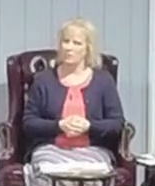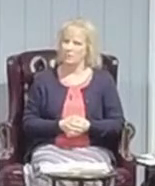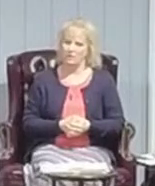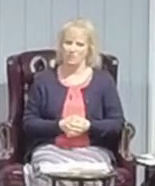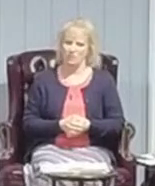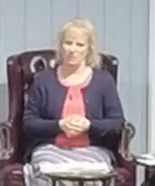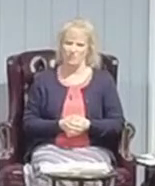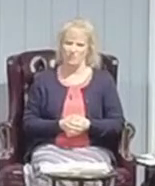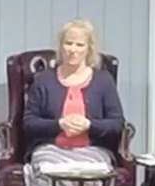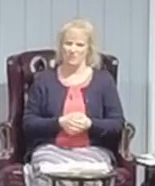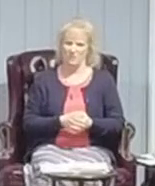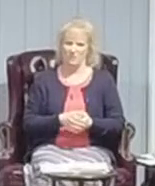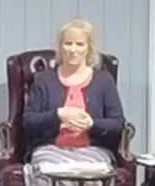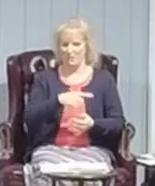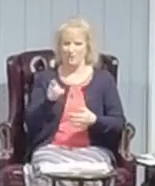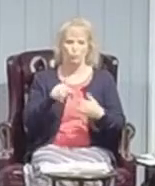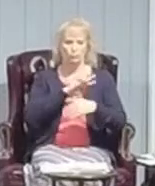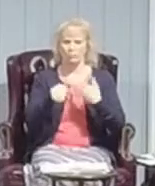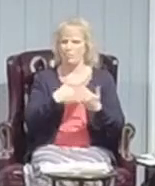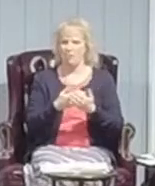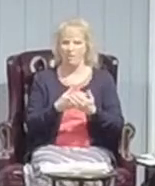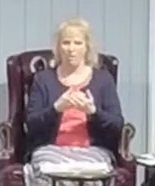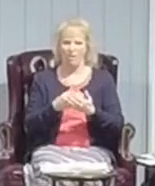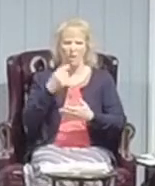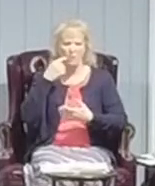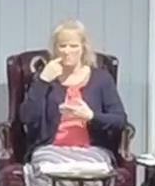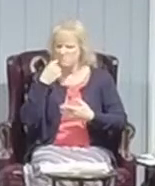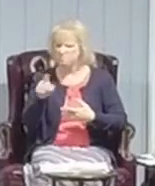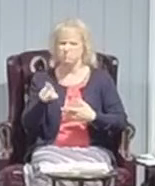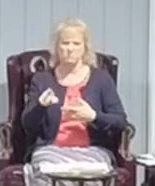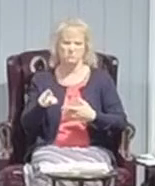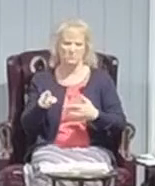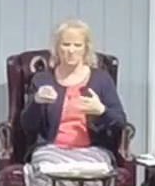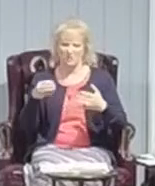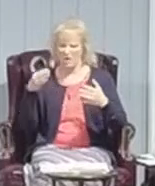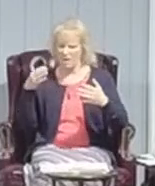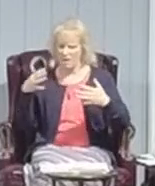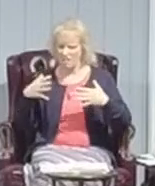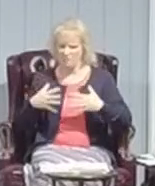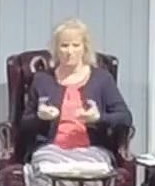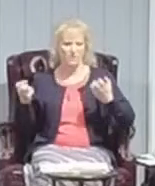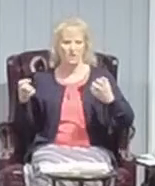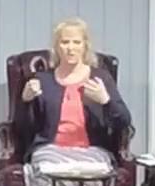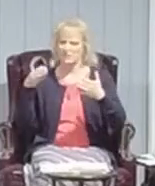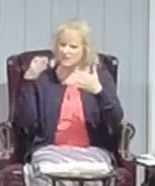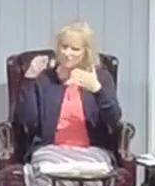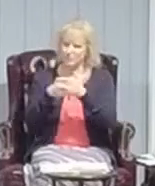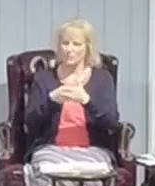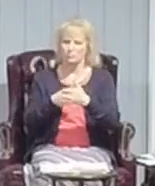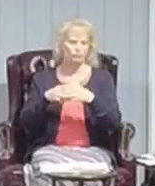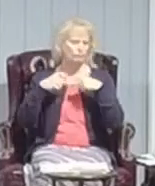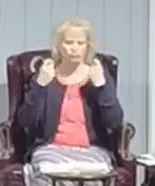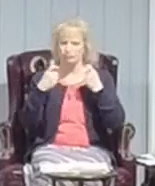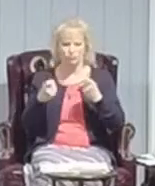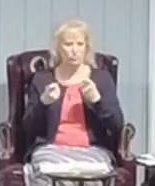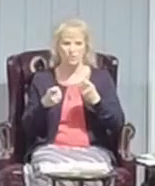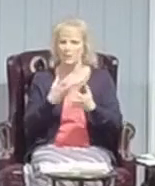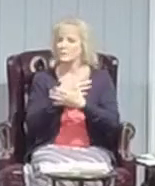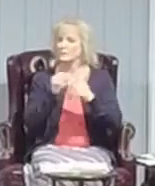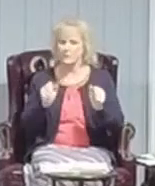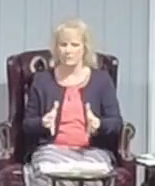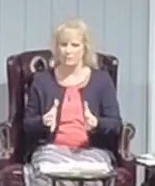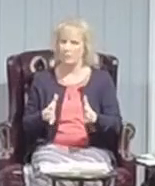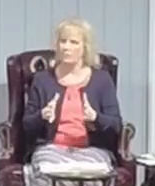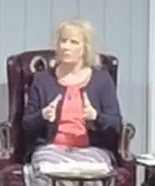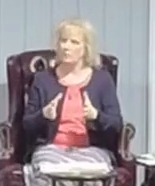These were all acts of blasphemy, violence against the sinless Savior. You know, when you